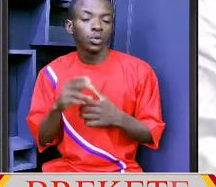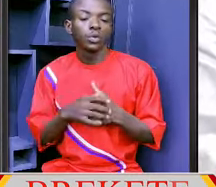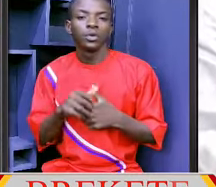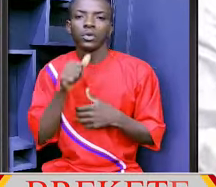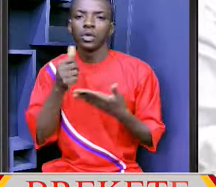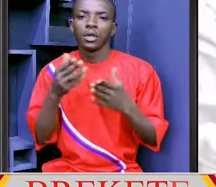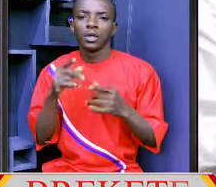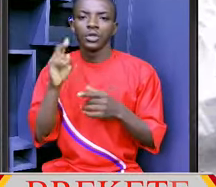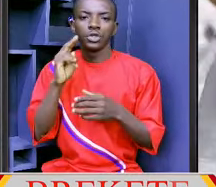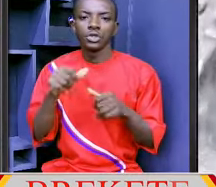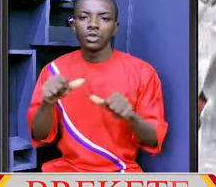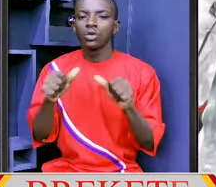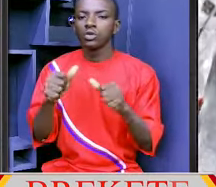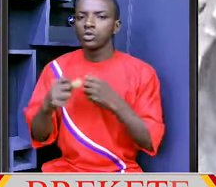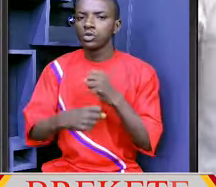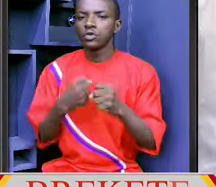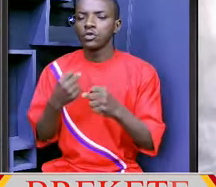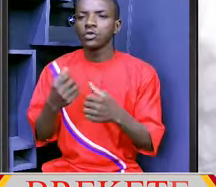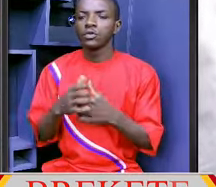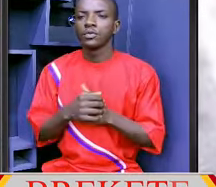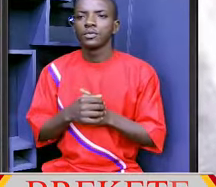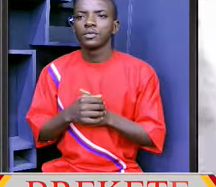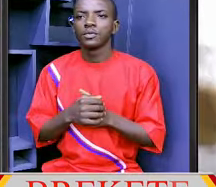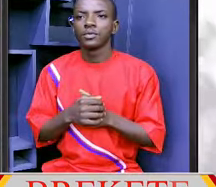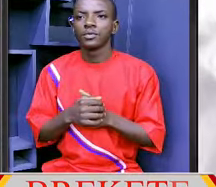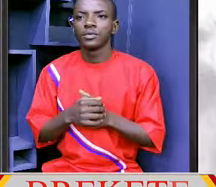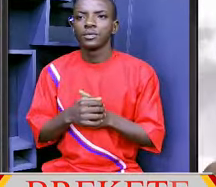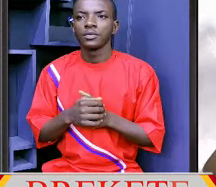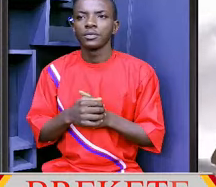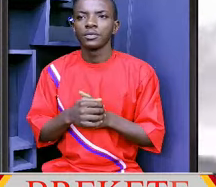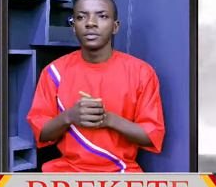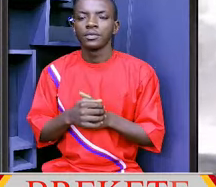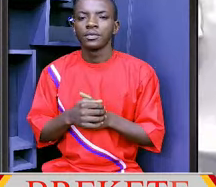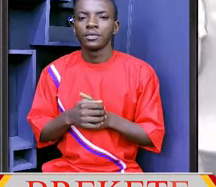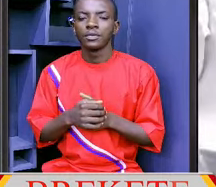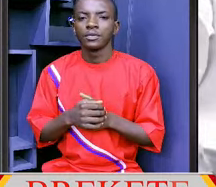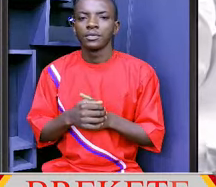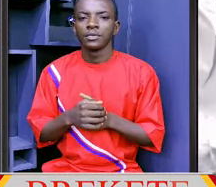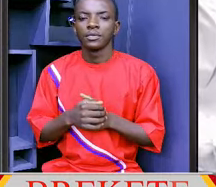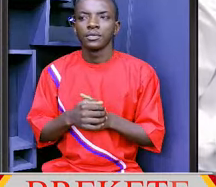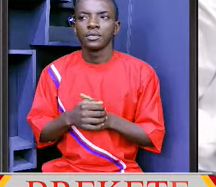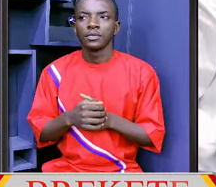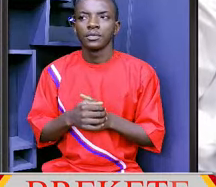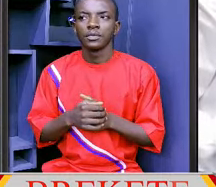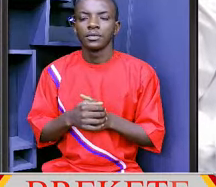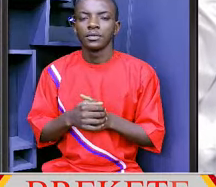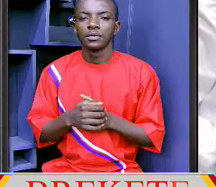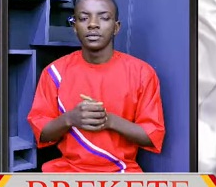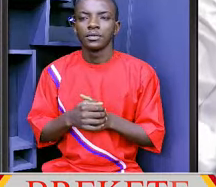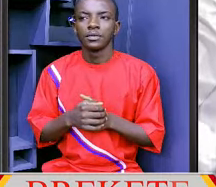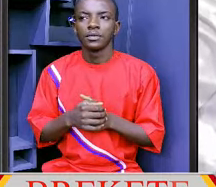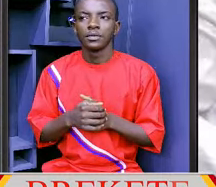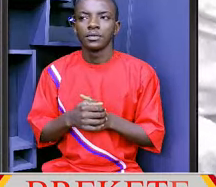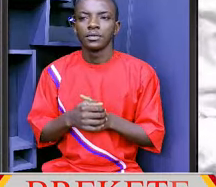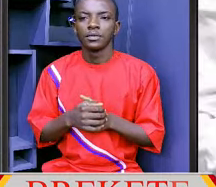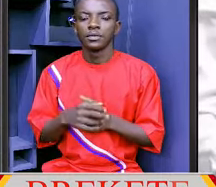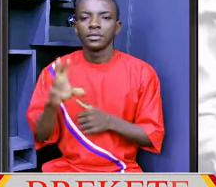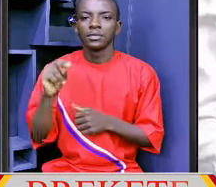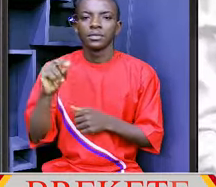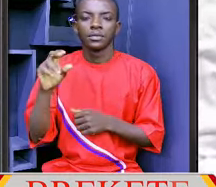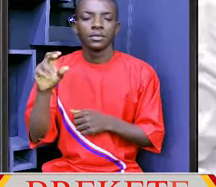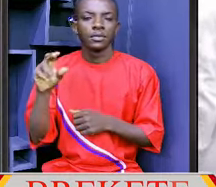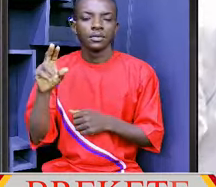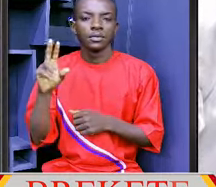sir. What are they here now, man, sir? No, sir. No, sir. Yeah? No, sir. Man,